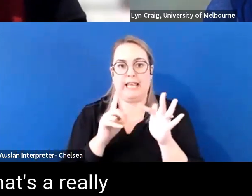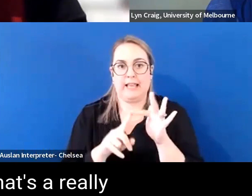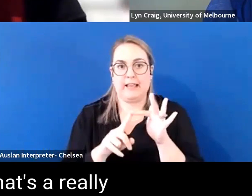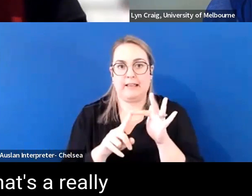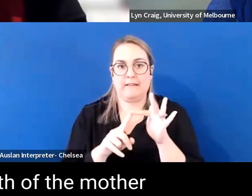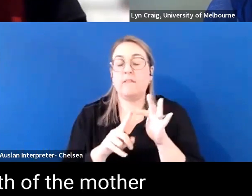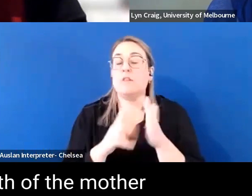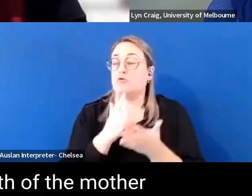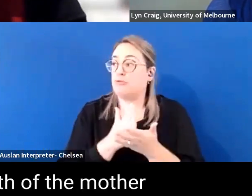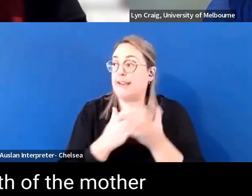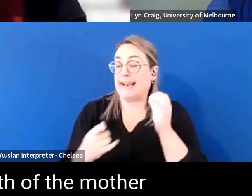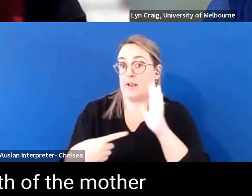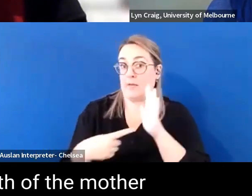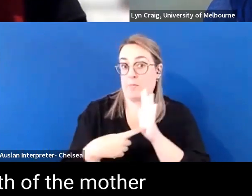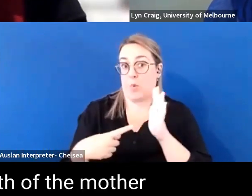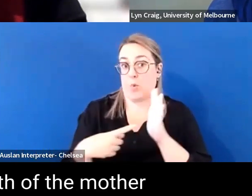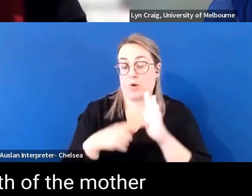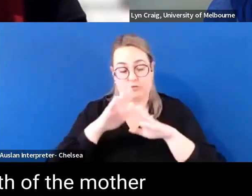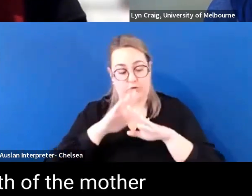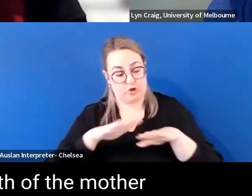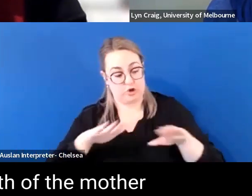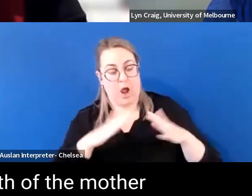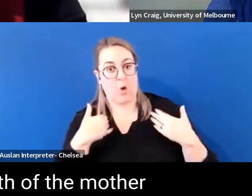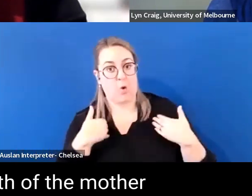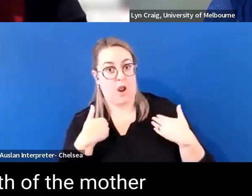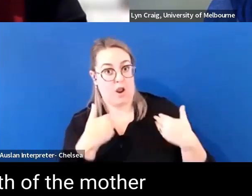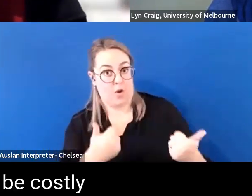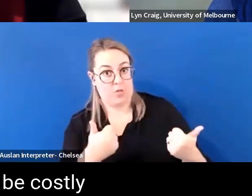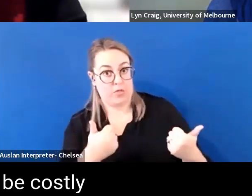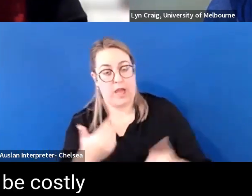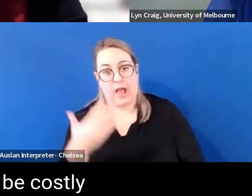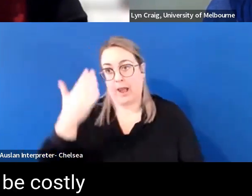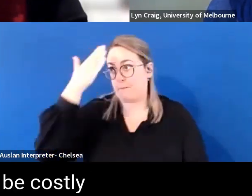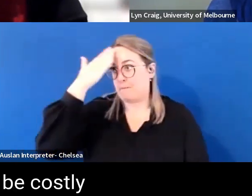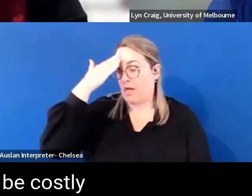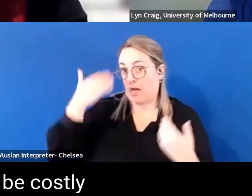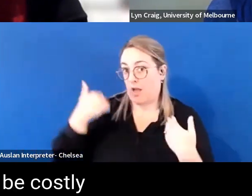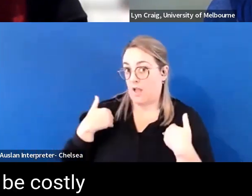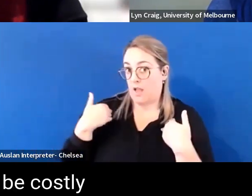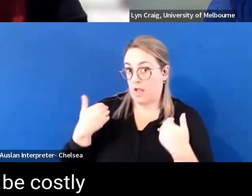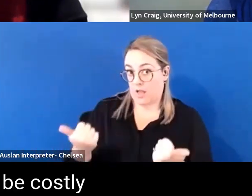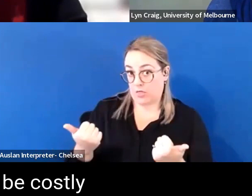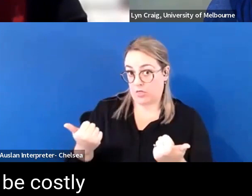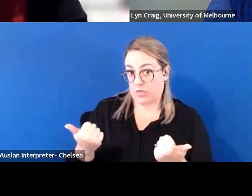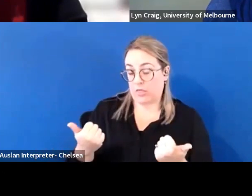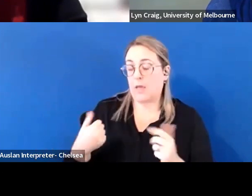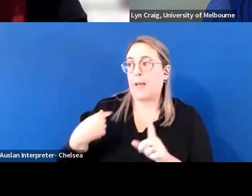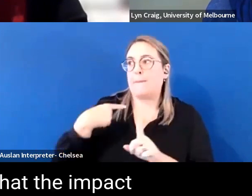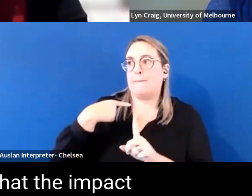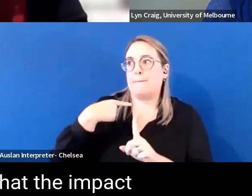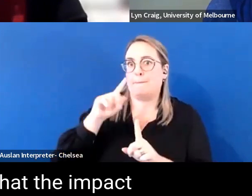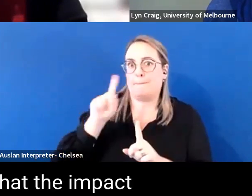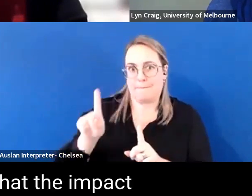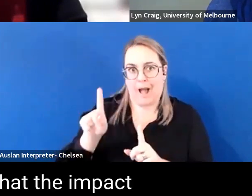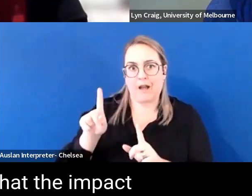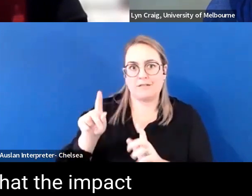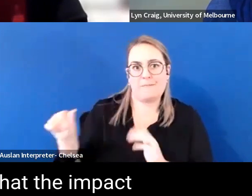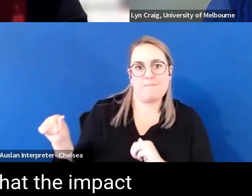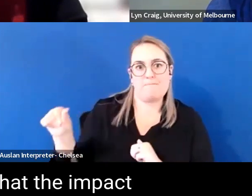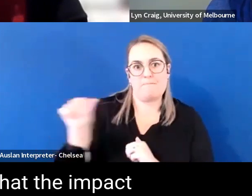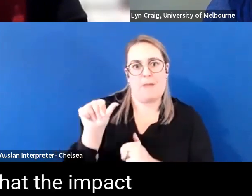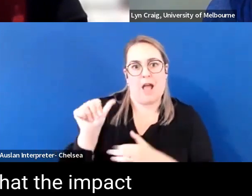child health and mental health of the mother and those sort of things, but it can be costly coming back in. We could see that